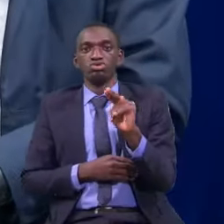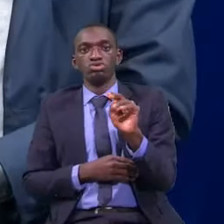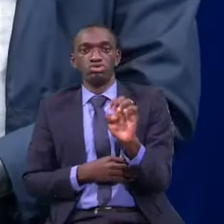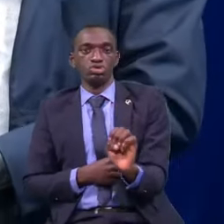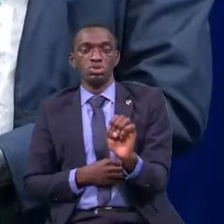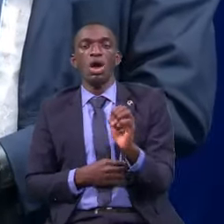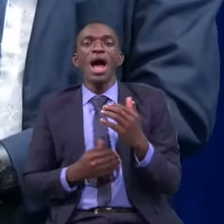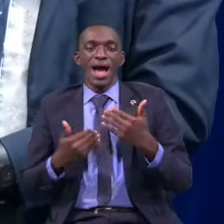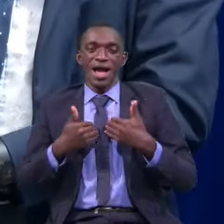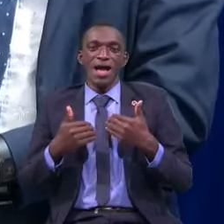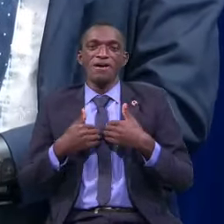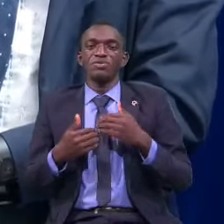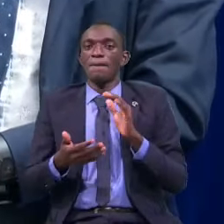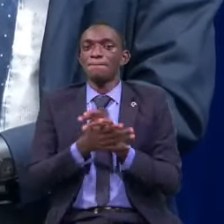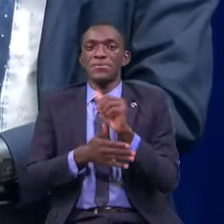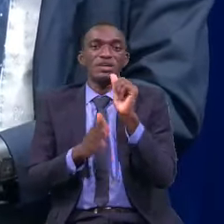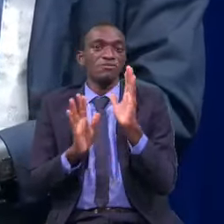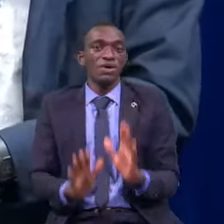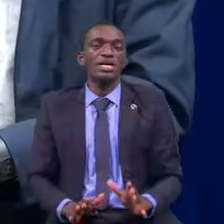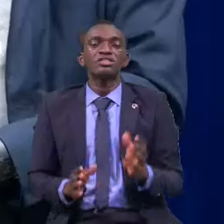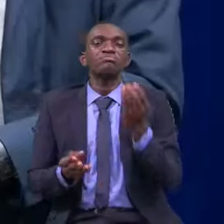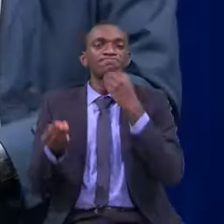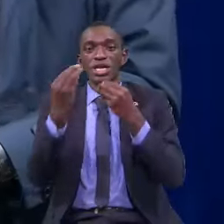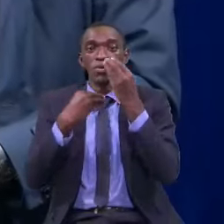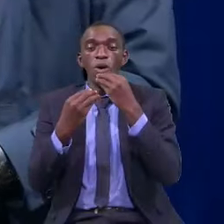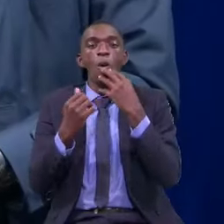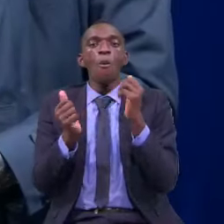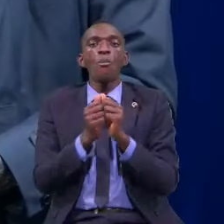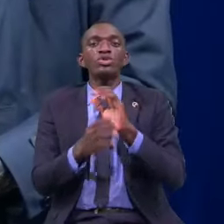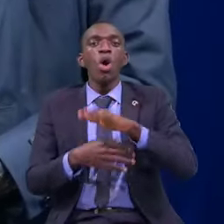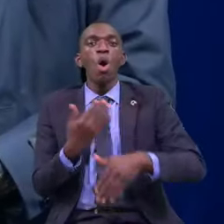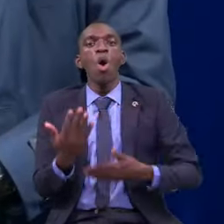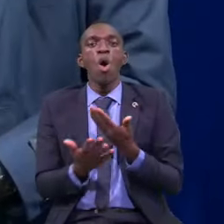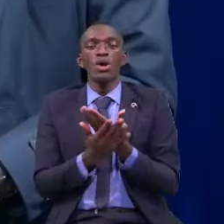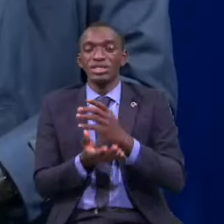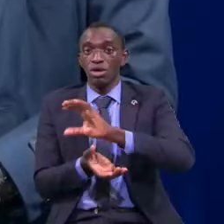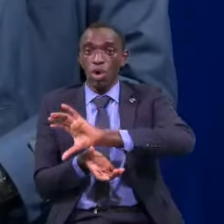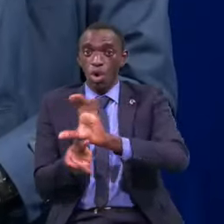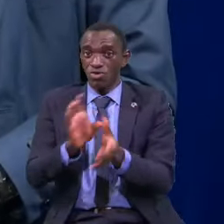with all the converts of this GCK edition of May.